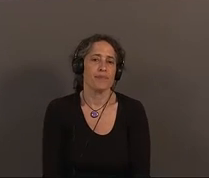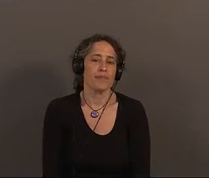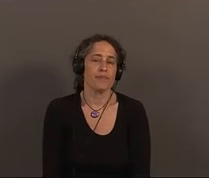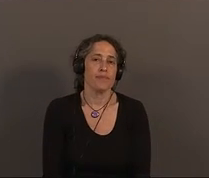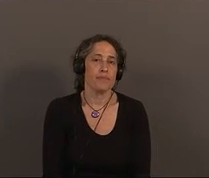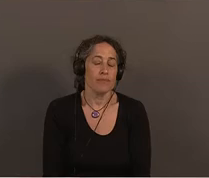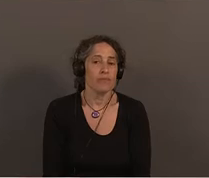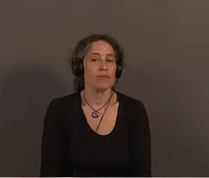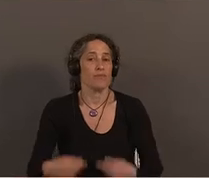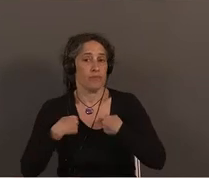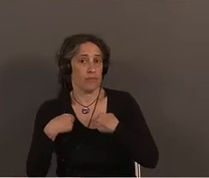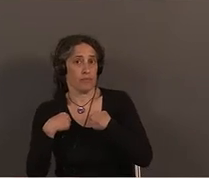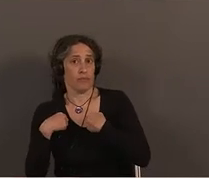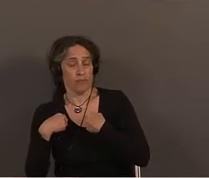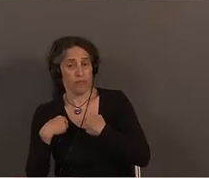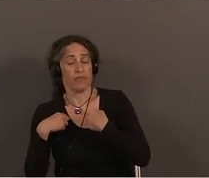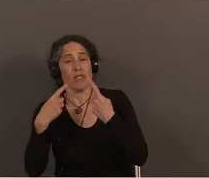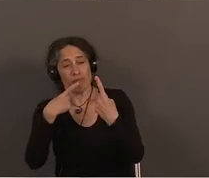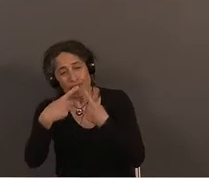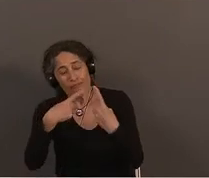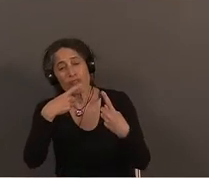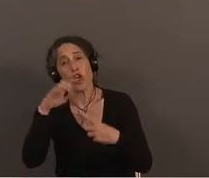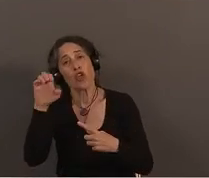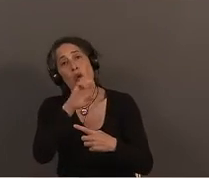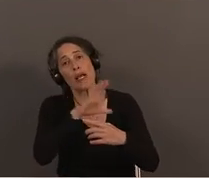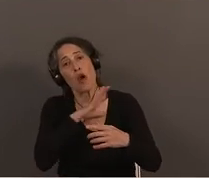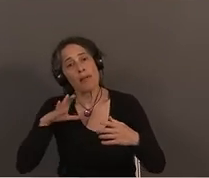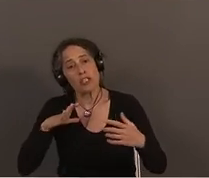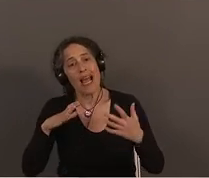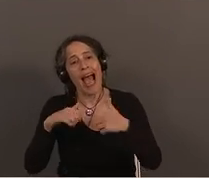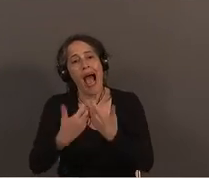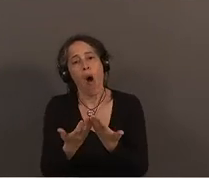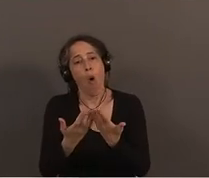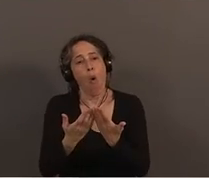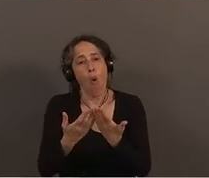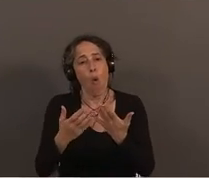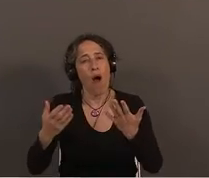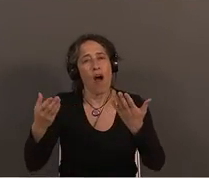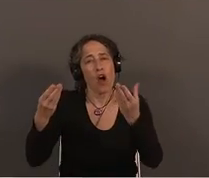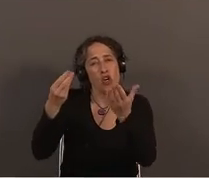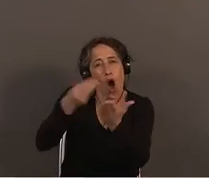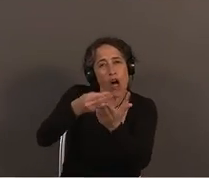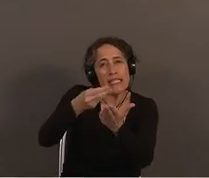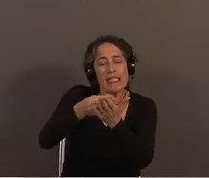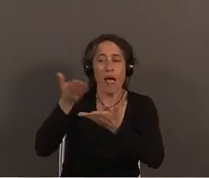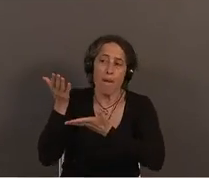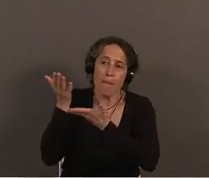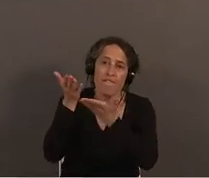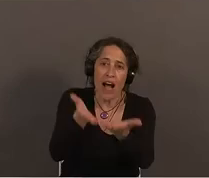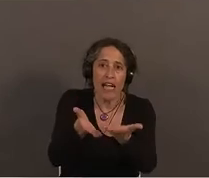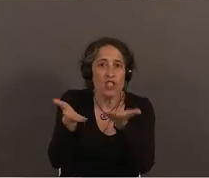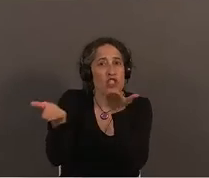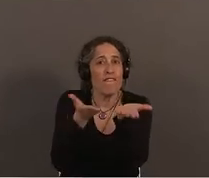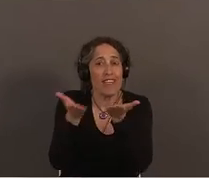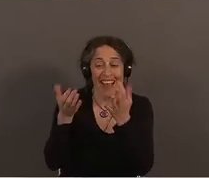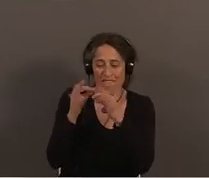with the Commission is where do you set the underlying wholesale rate? I don't want to get too technical, but there is a cost of providing the service, even if it's